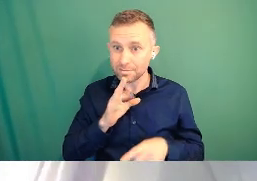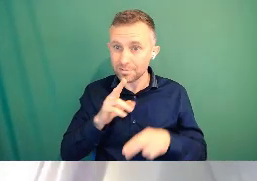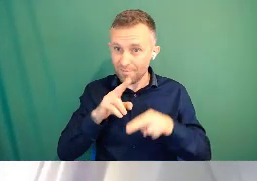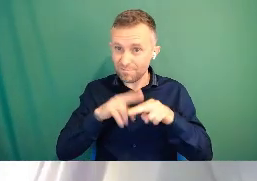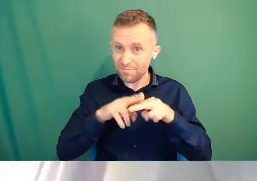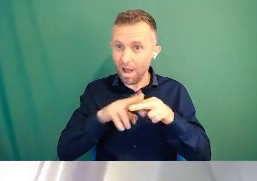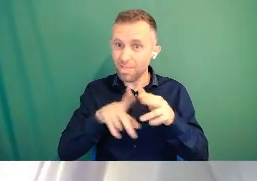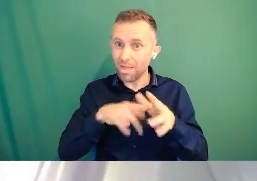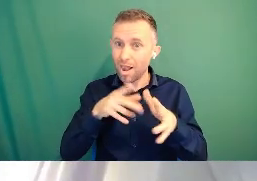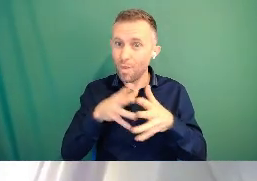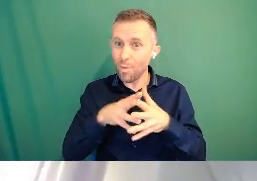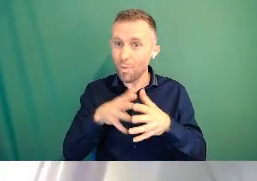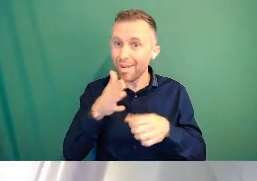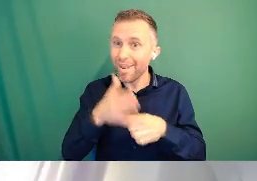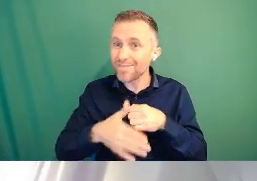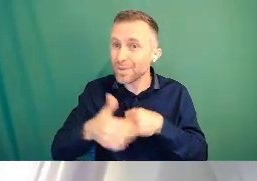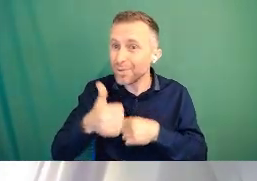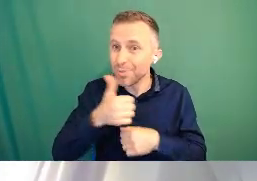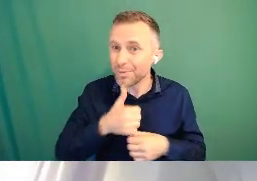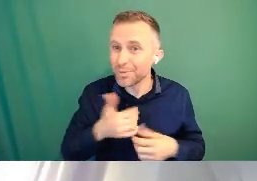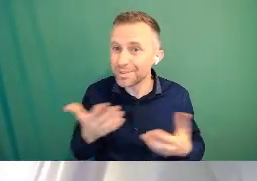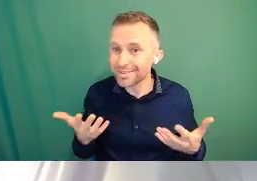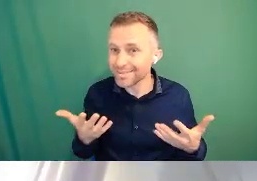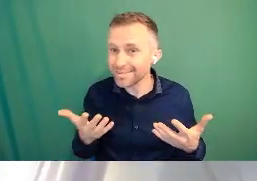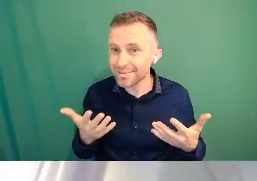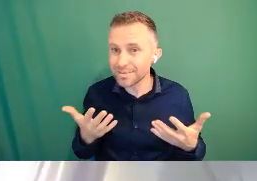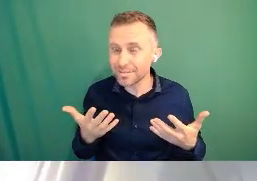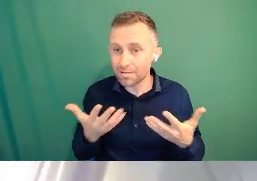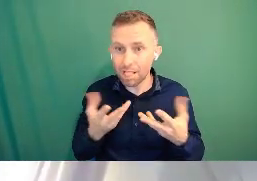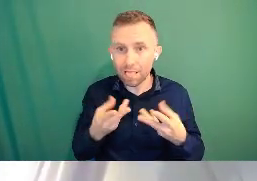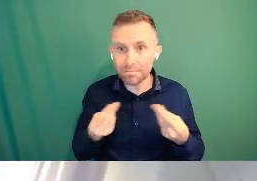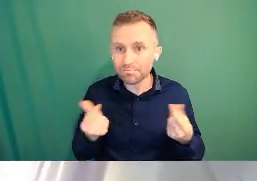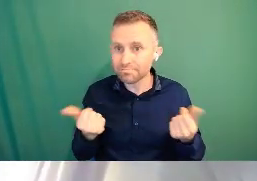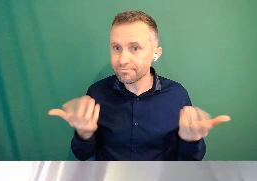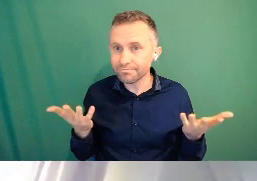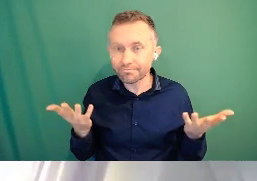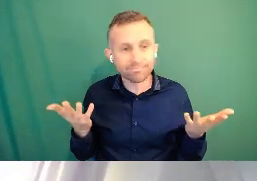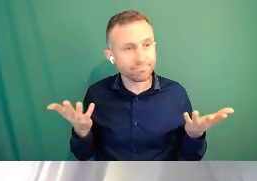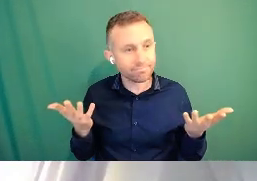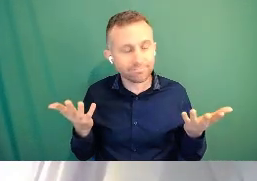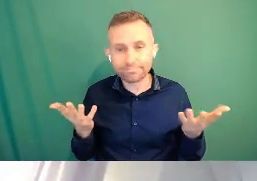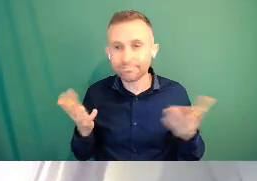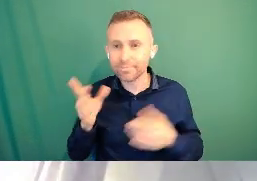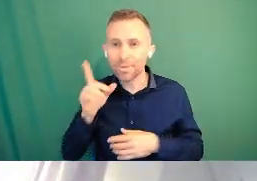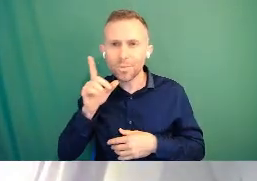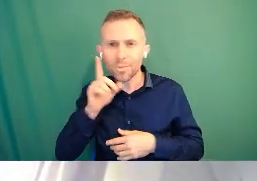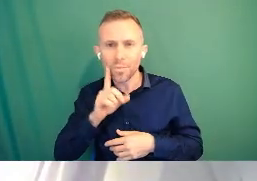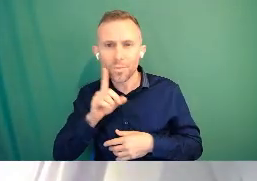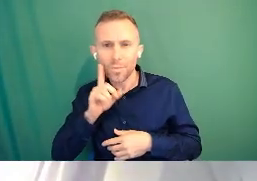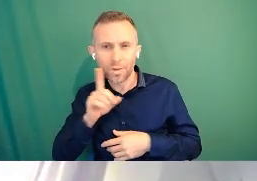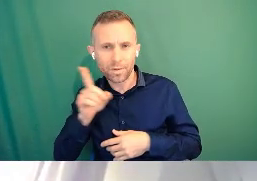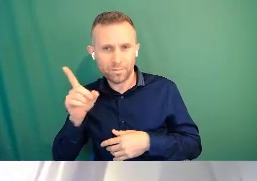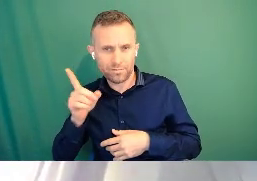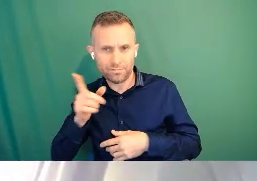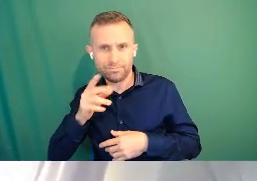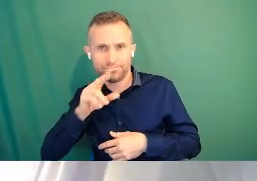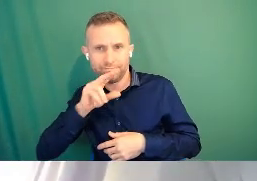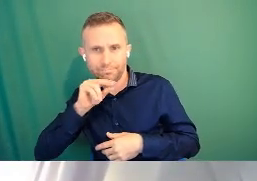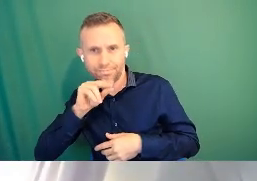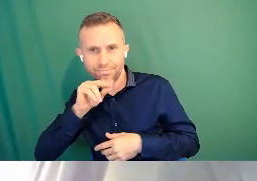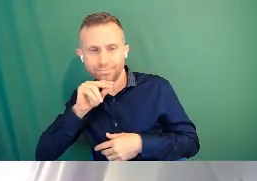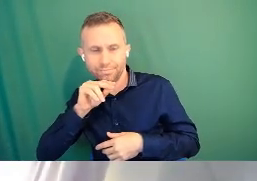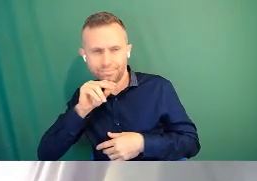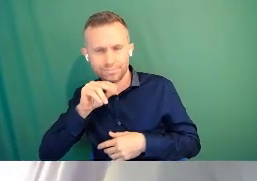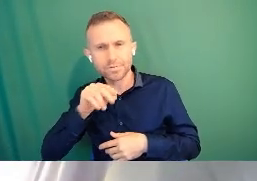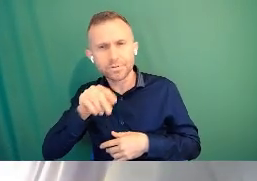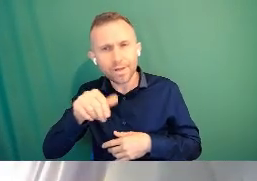use it all the time. So he's basically lost all of it, unfortunately. So yeah. In the